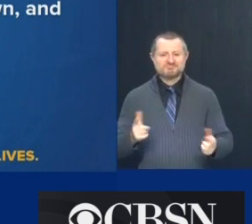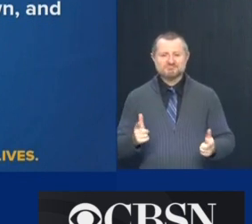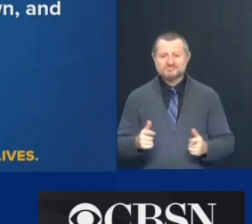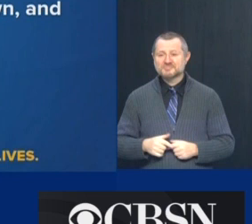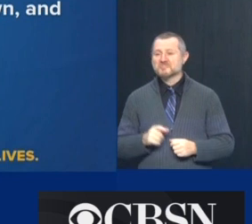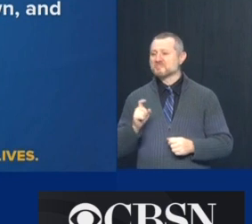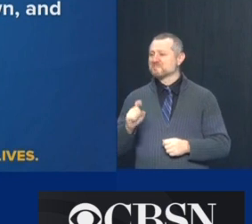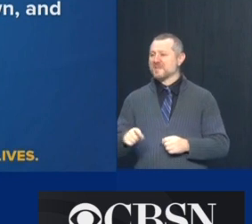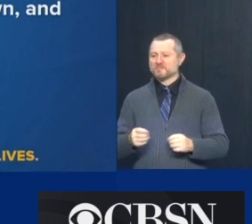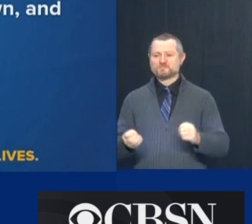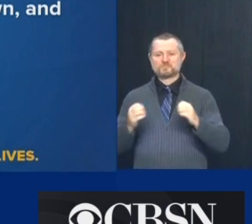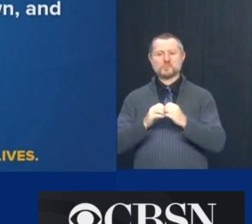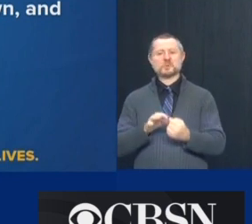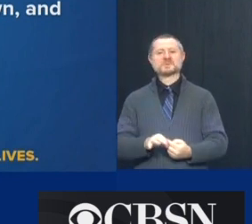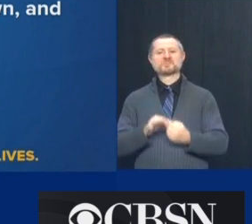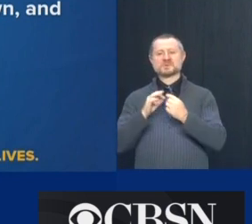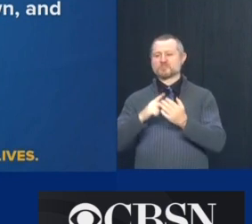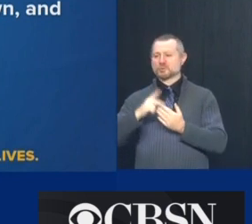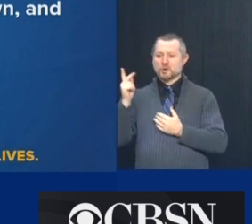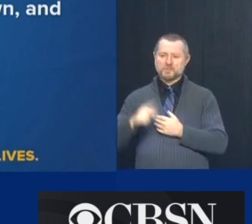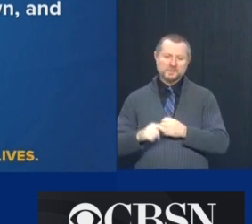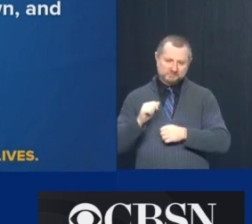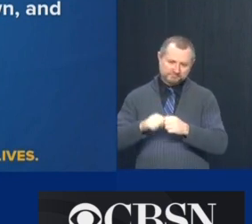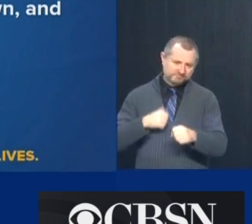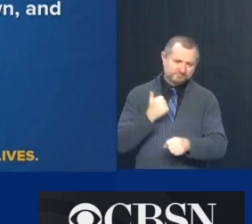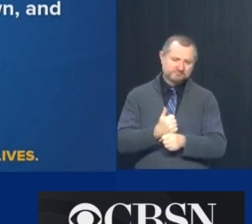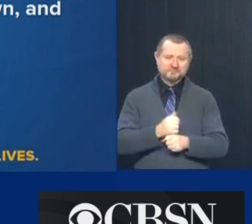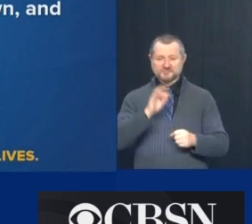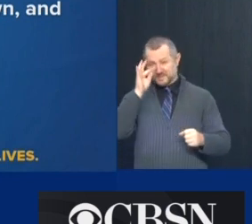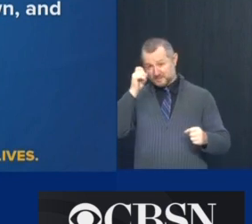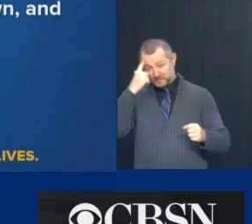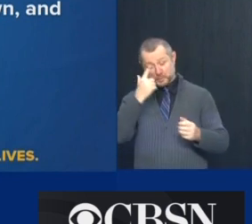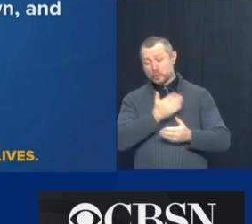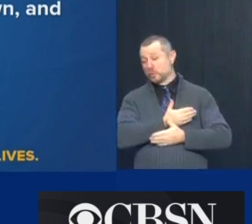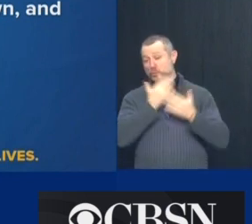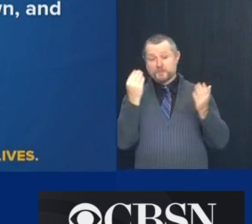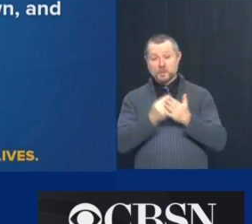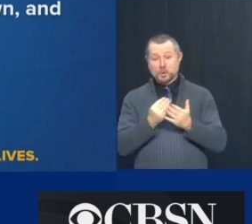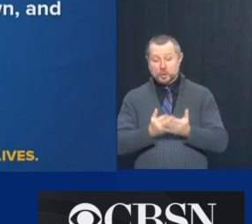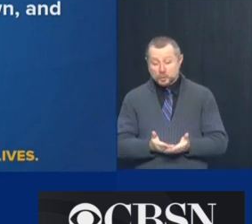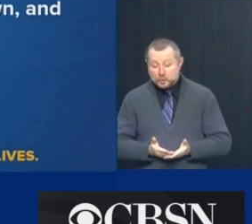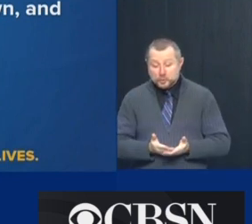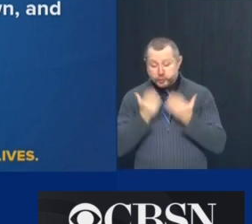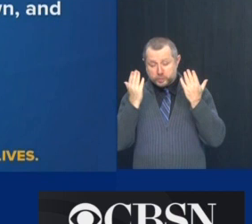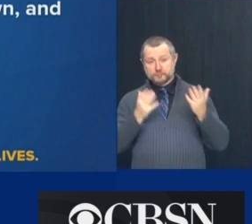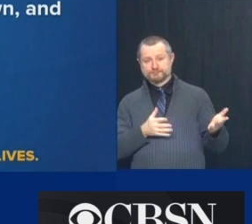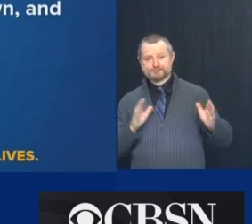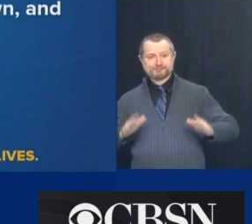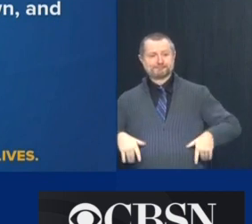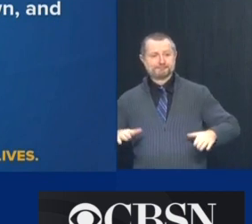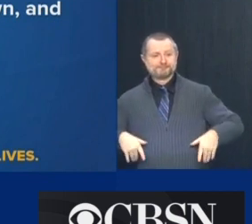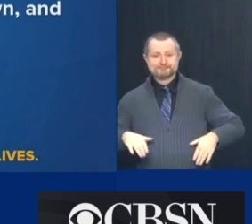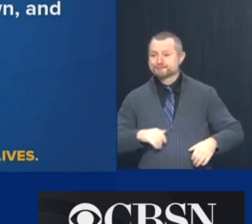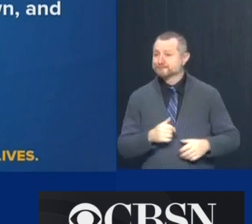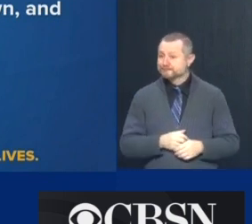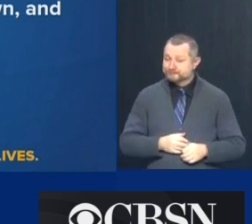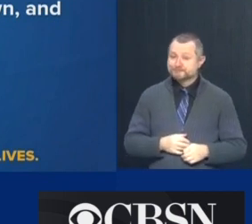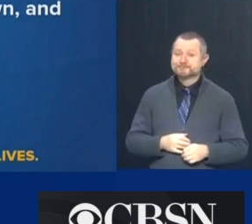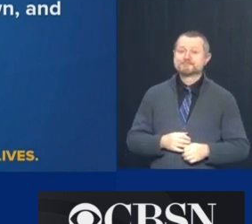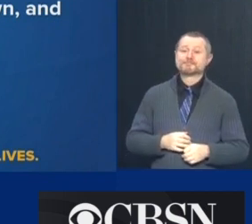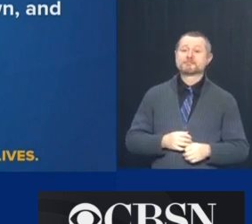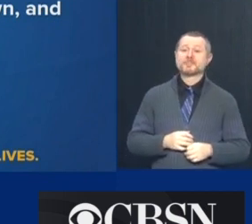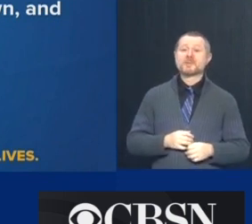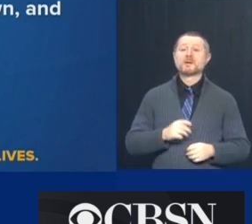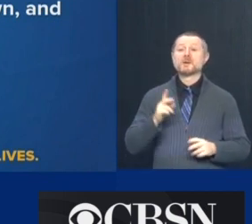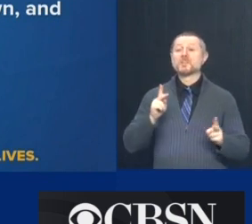outreach effort. Federal government has provided no funding to do that. There are also concerns with the